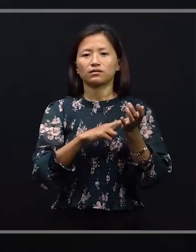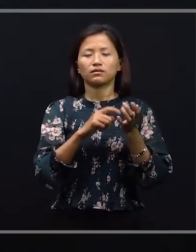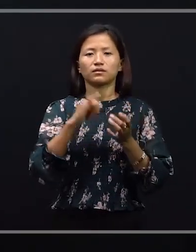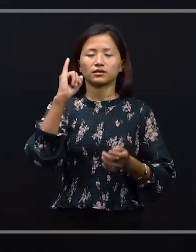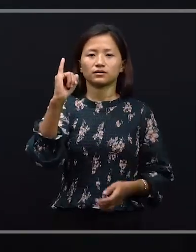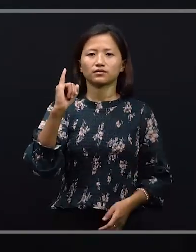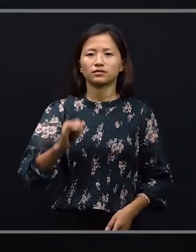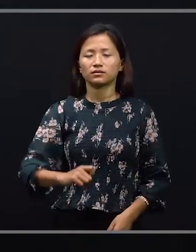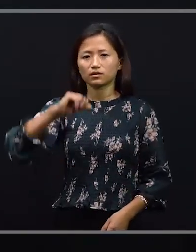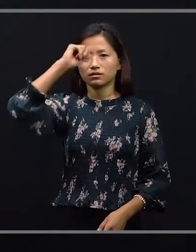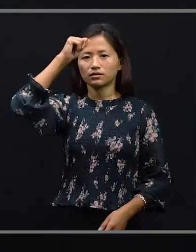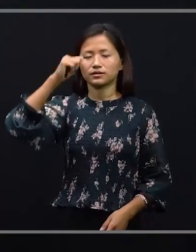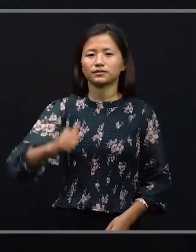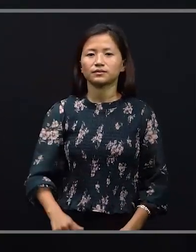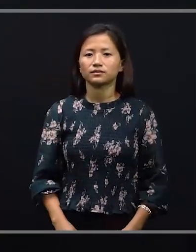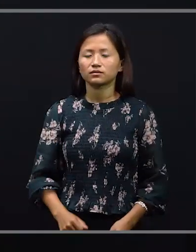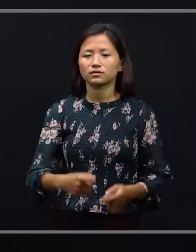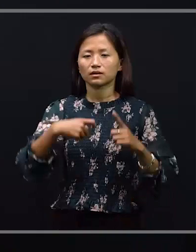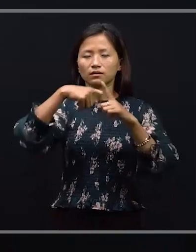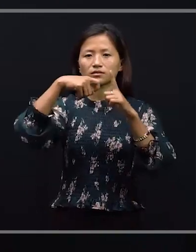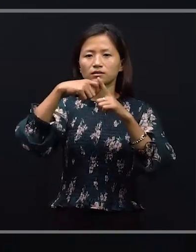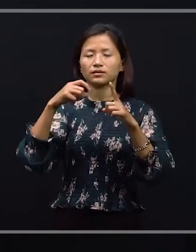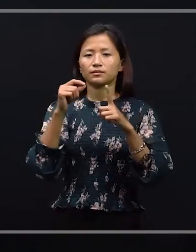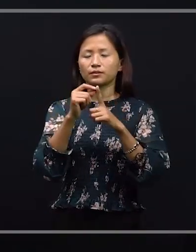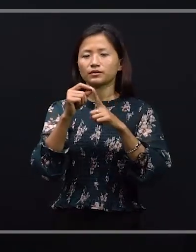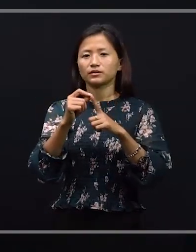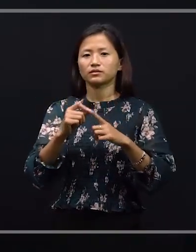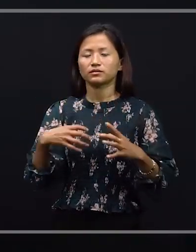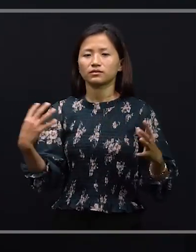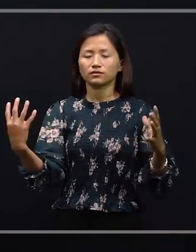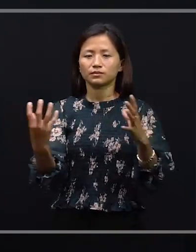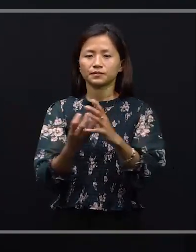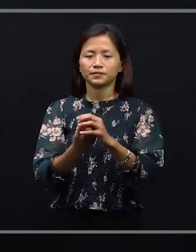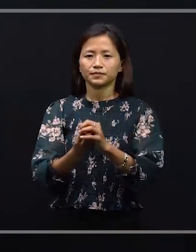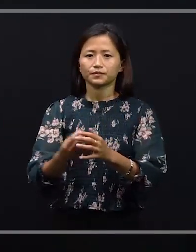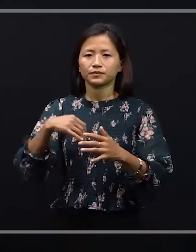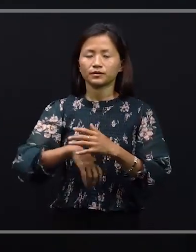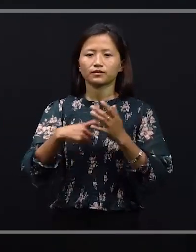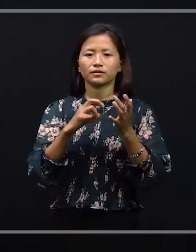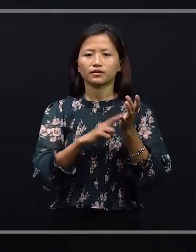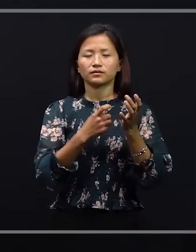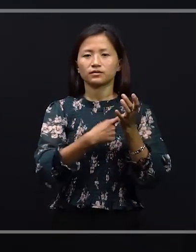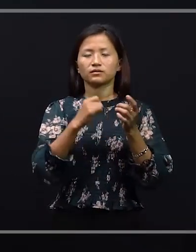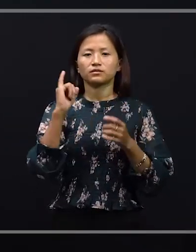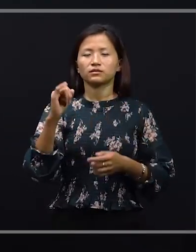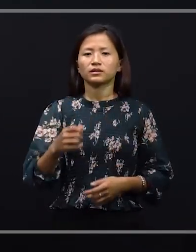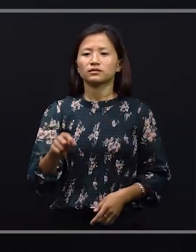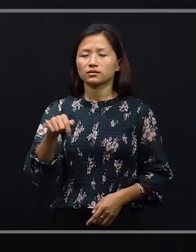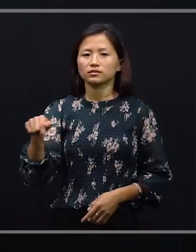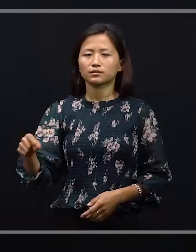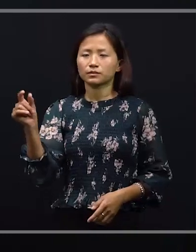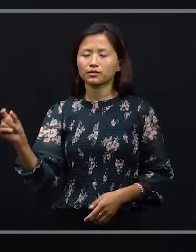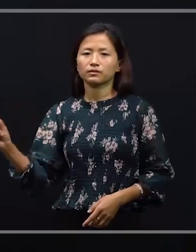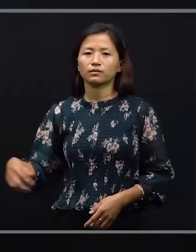India. Okay, so this Khadar party, it was formed by this NRI. So these people, what they did was